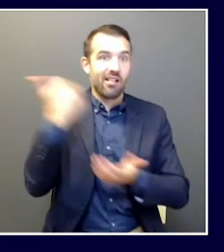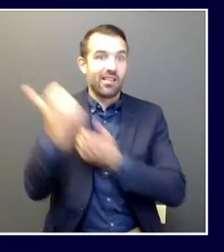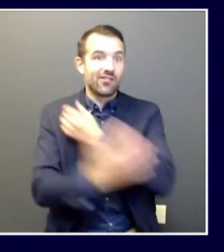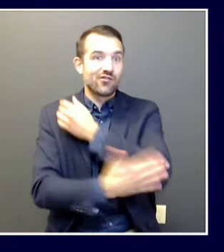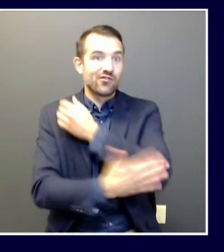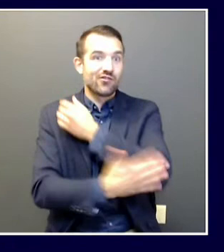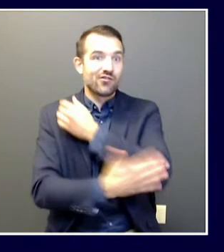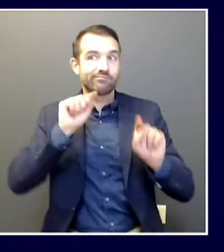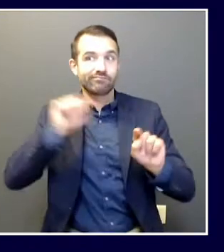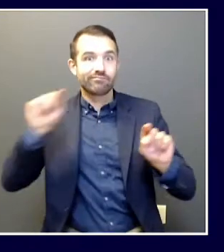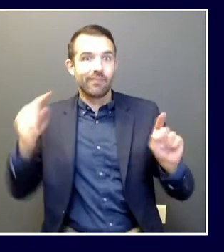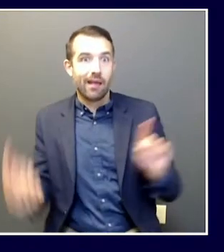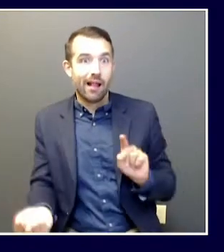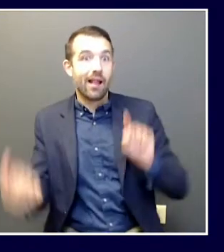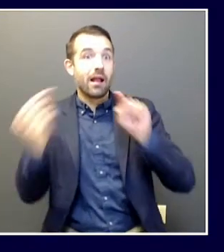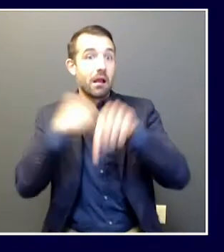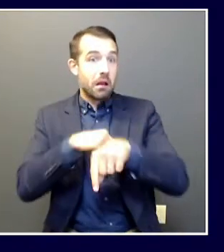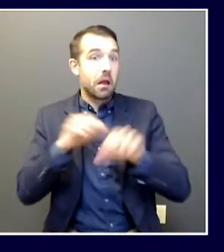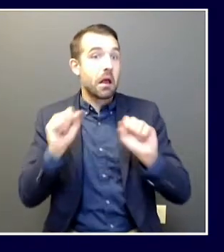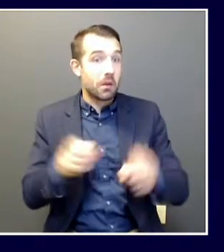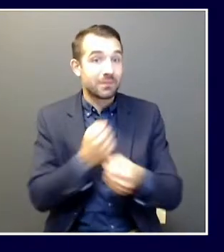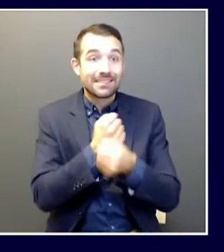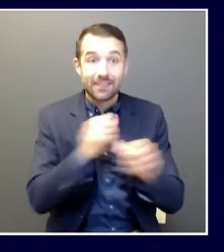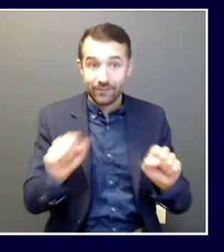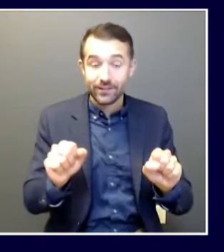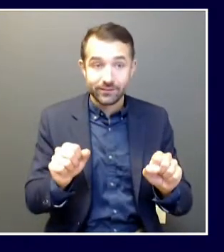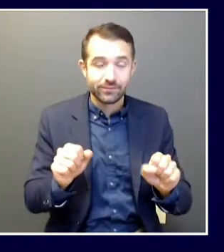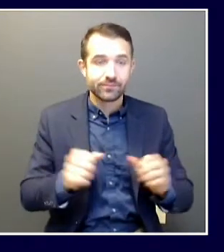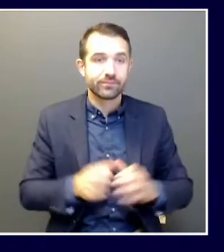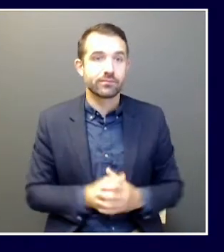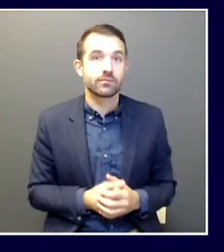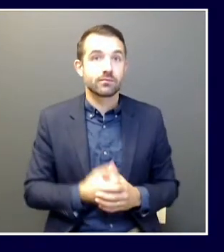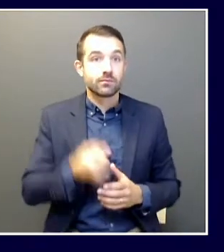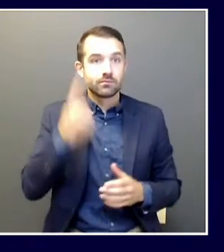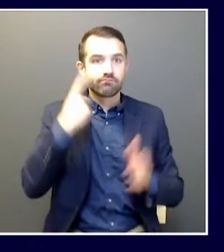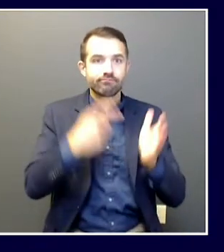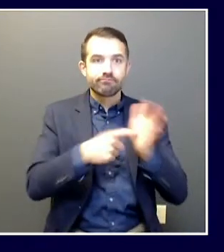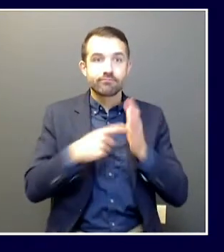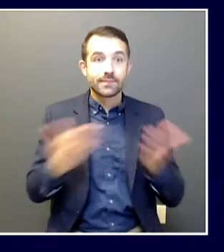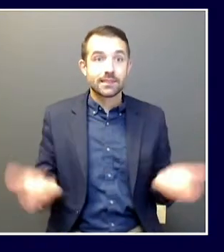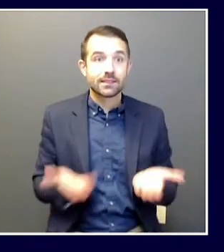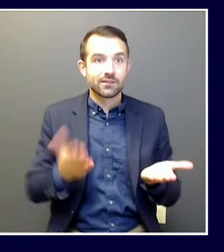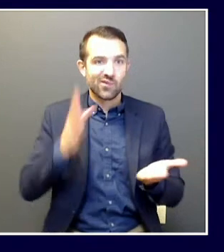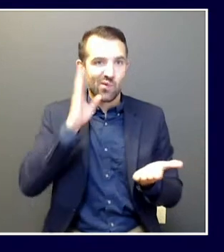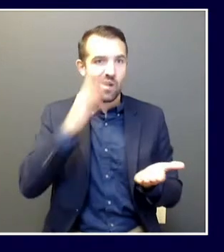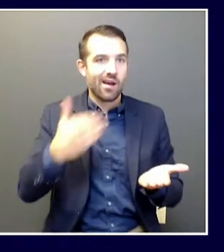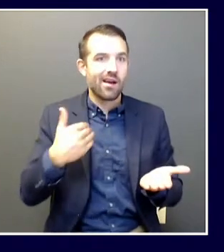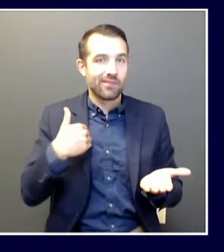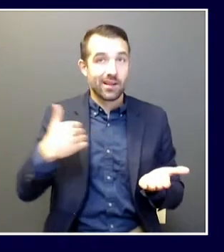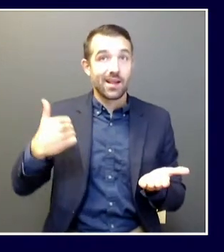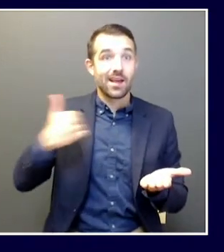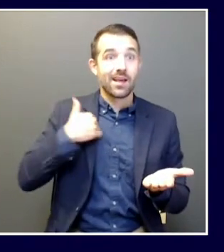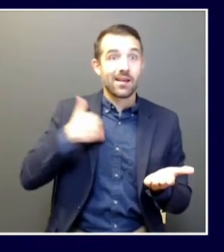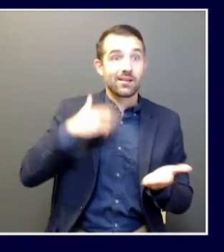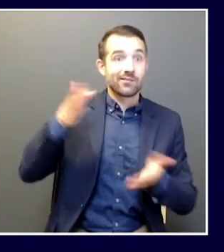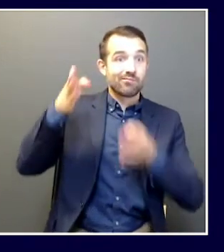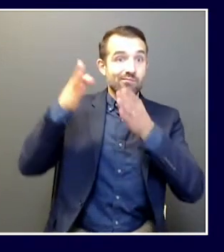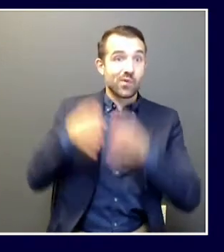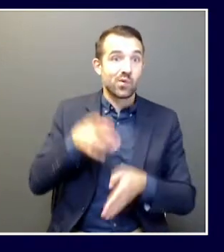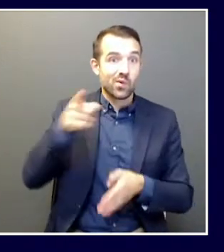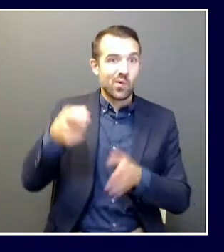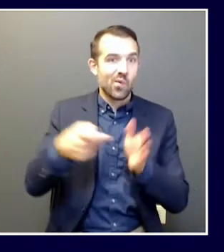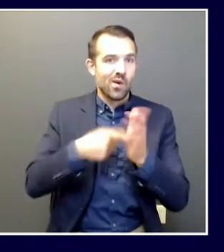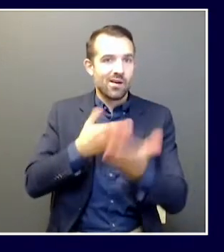requirements will be that an individual from Canada who is coming across the border to the States will have to be fully vaccinated. We've seen